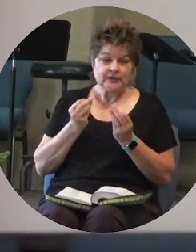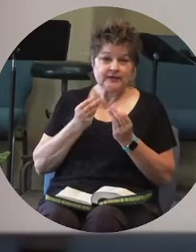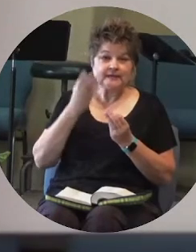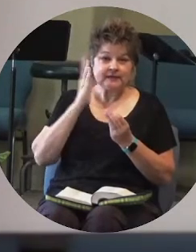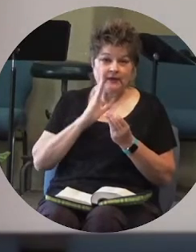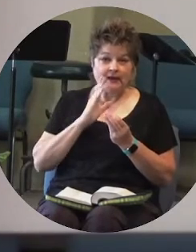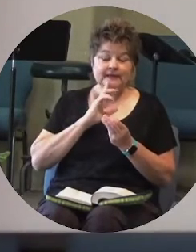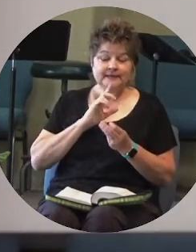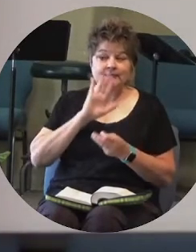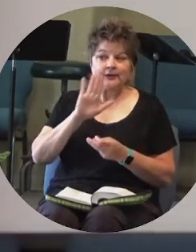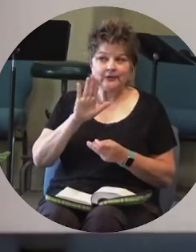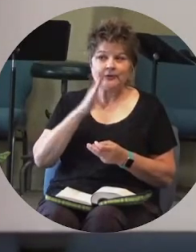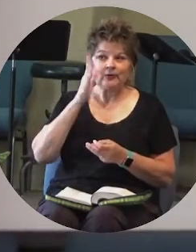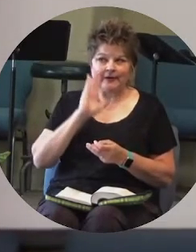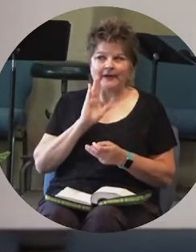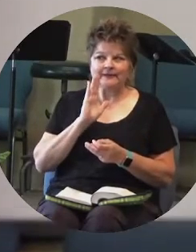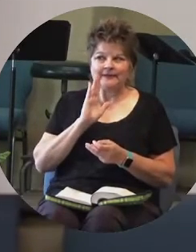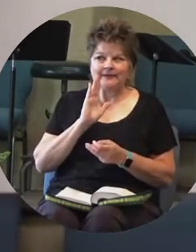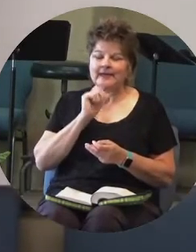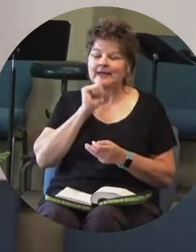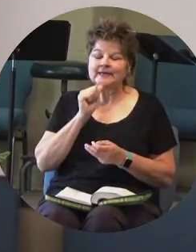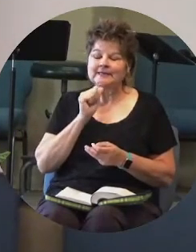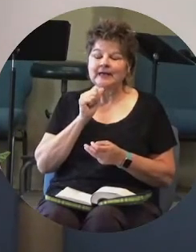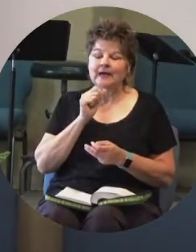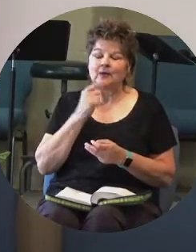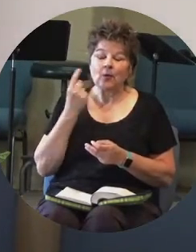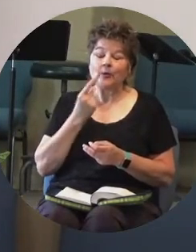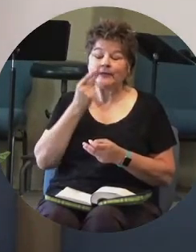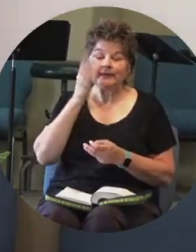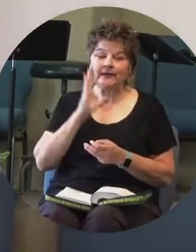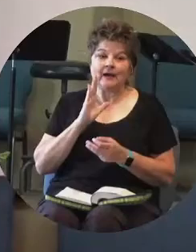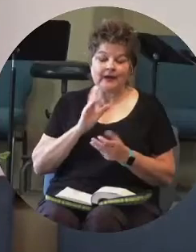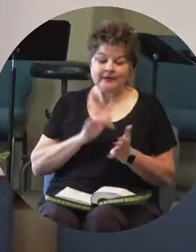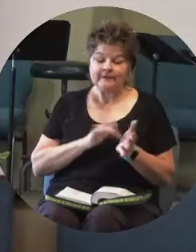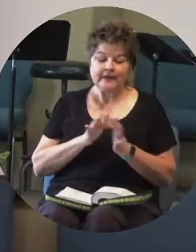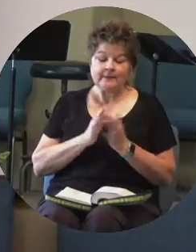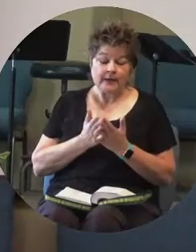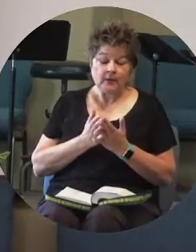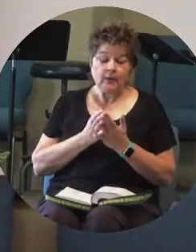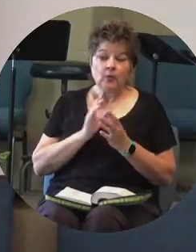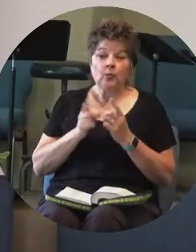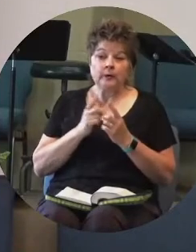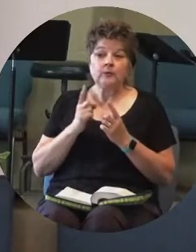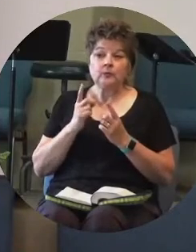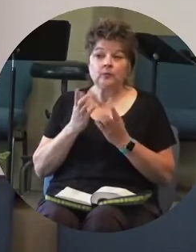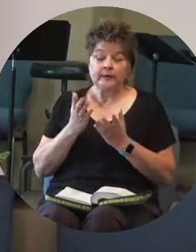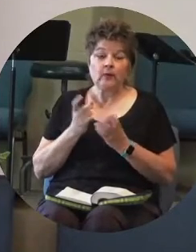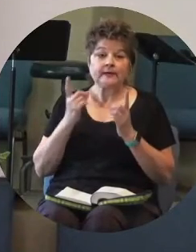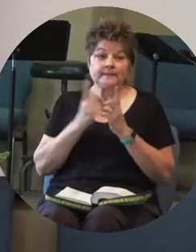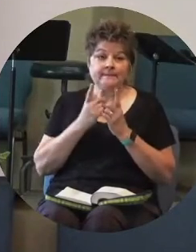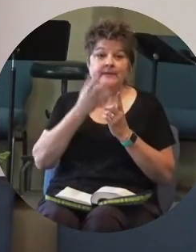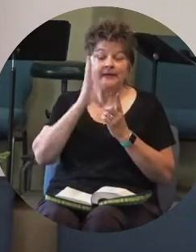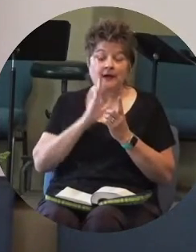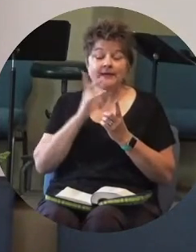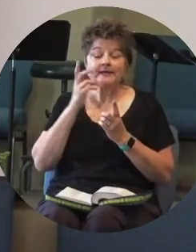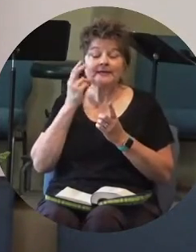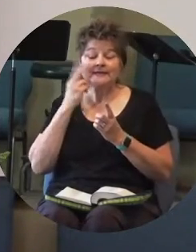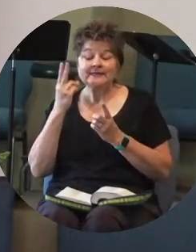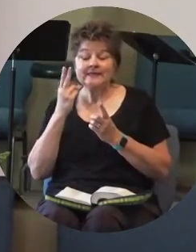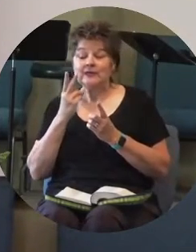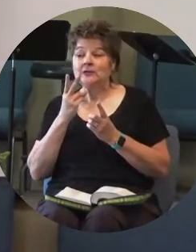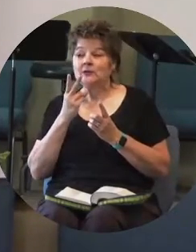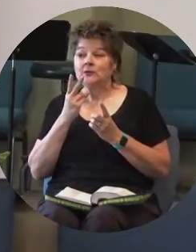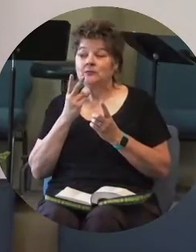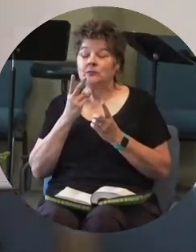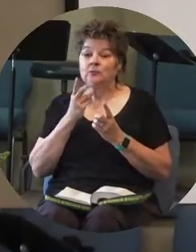God. He's not just the God of the Bible. When we want to meet God and we want to see exactly who God is, what he believes, what he